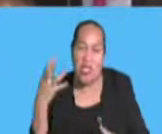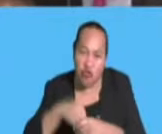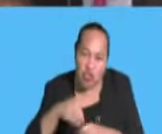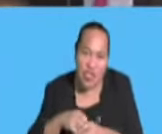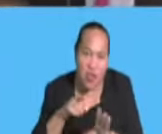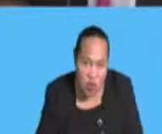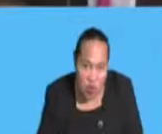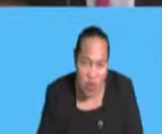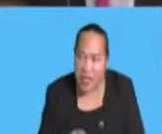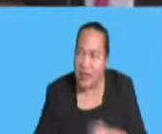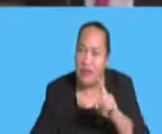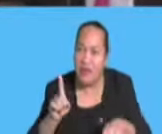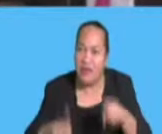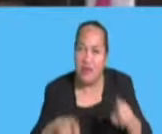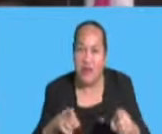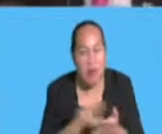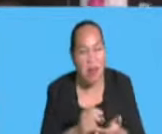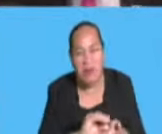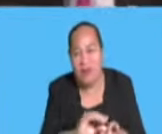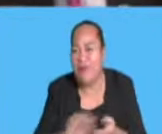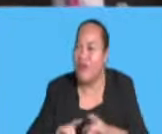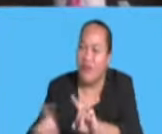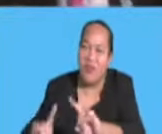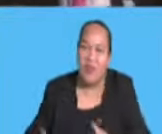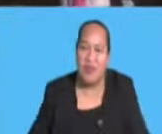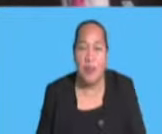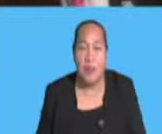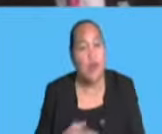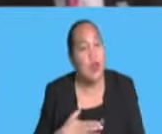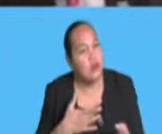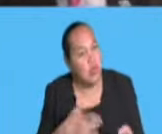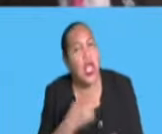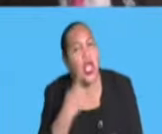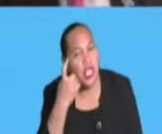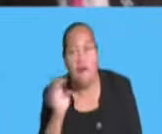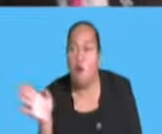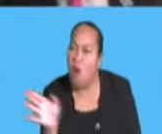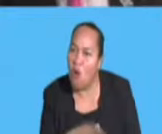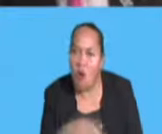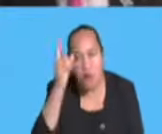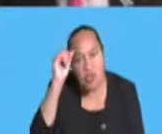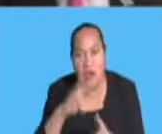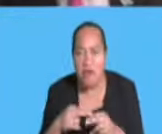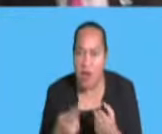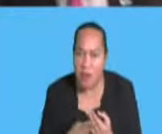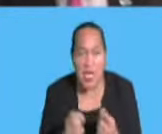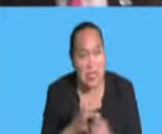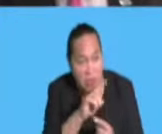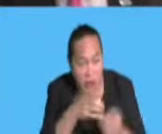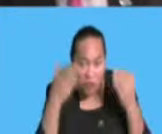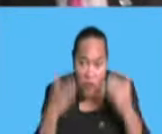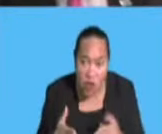through multi-sectoral provisions. I welcome the budget for its care for all Fijian families and the provisions for the green and blue